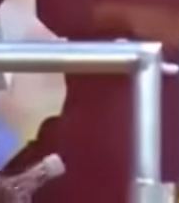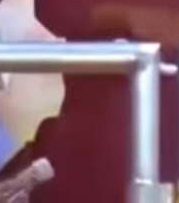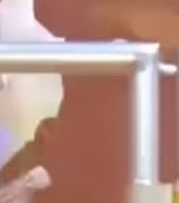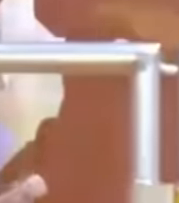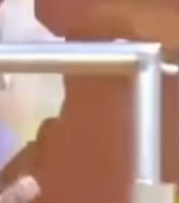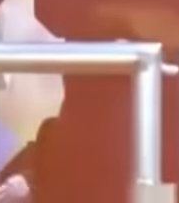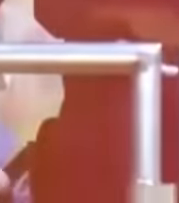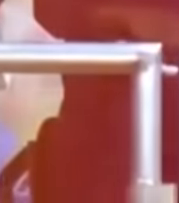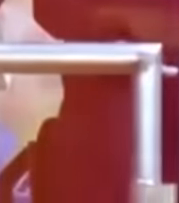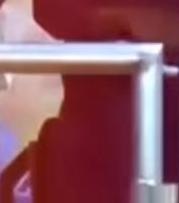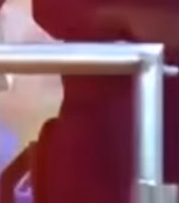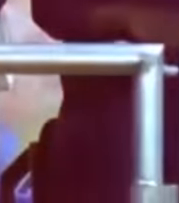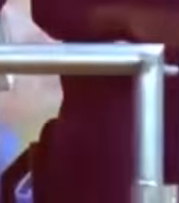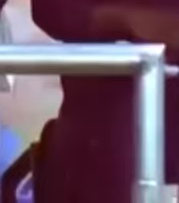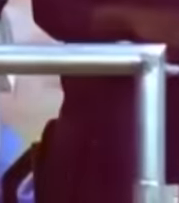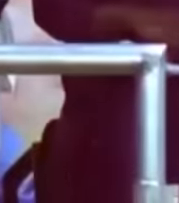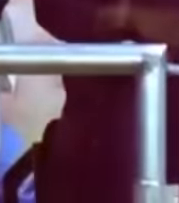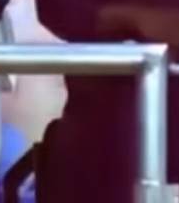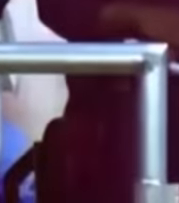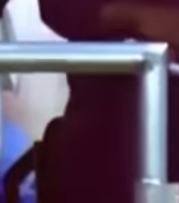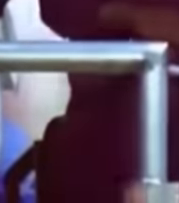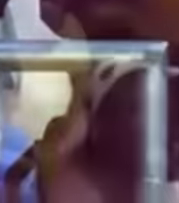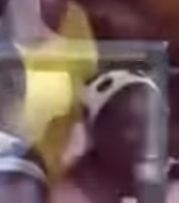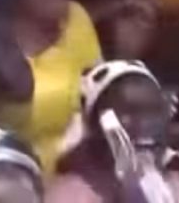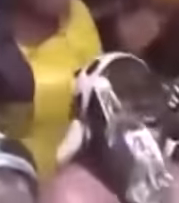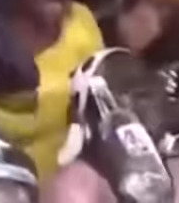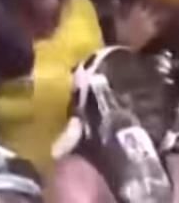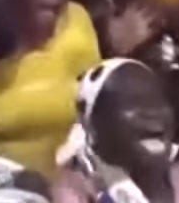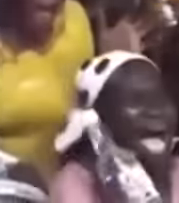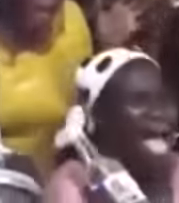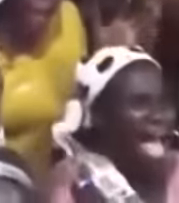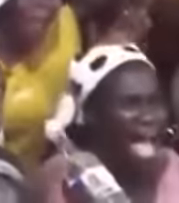I declare 2023 will not see the end of your life.